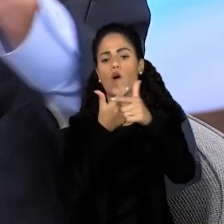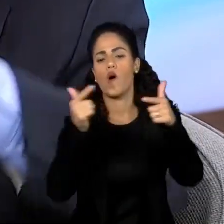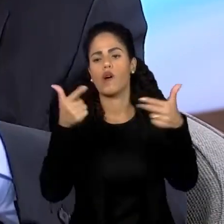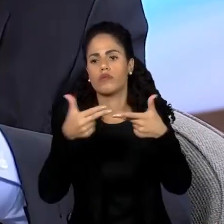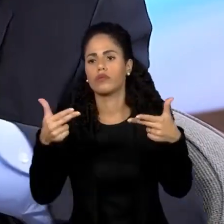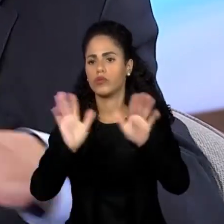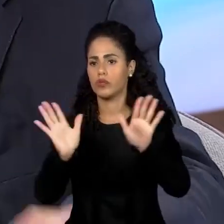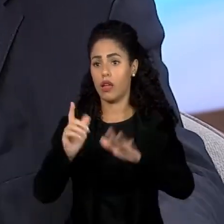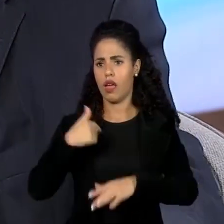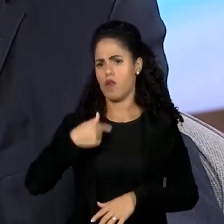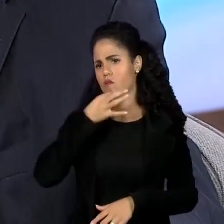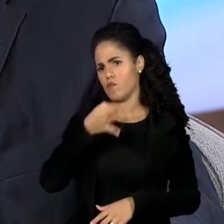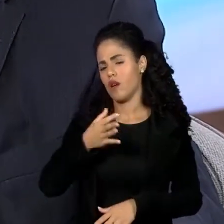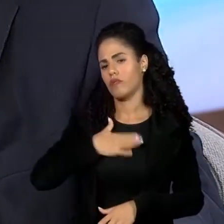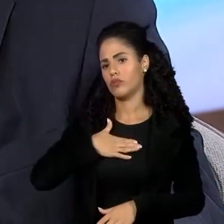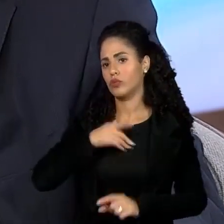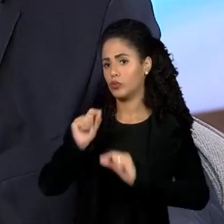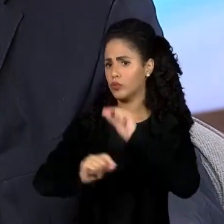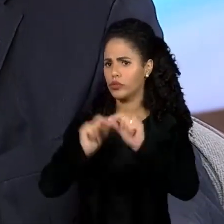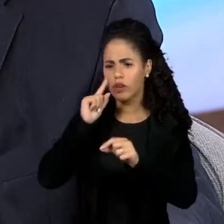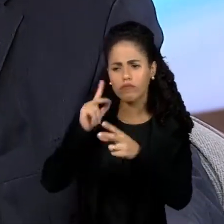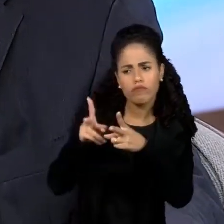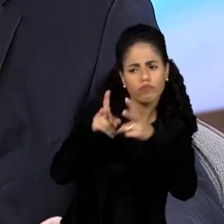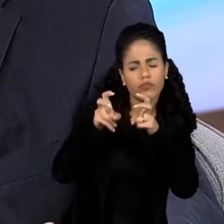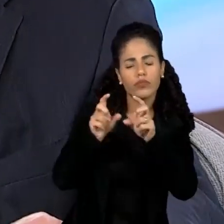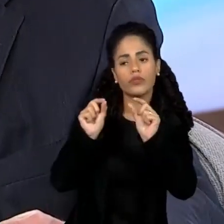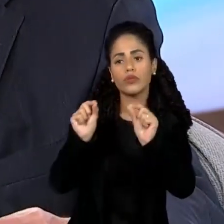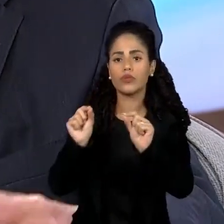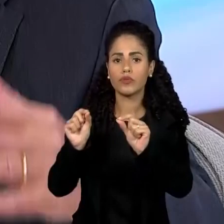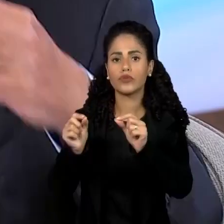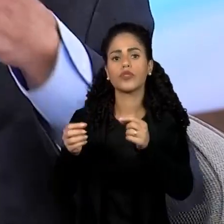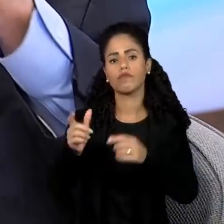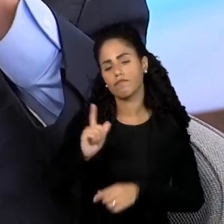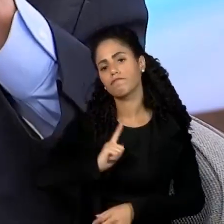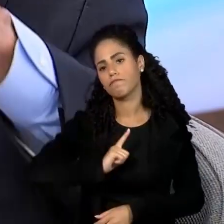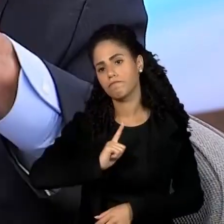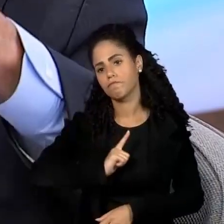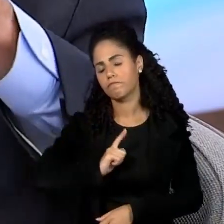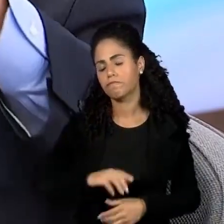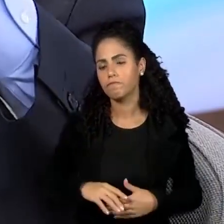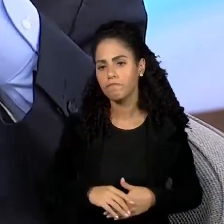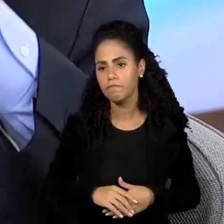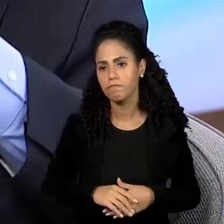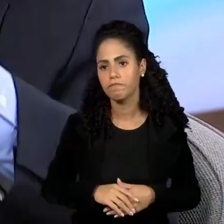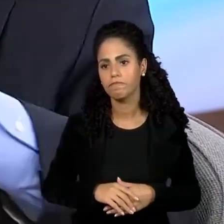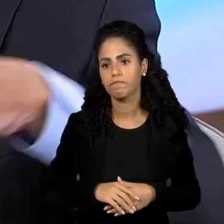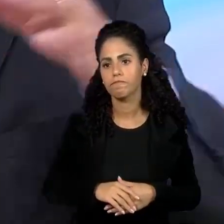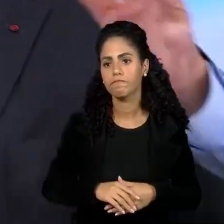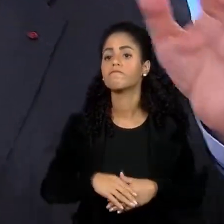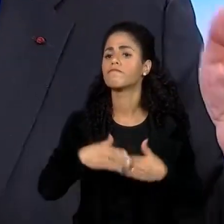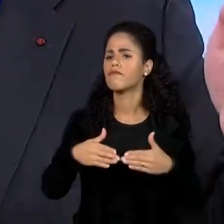so what I predicted was that as